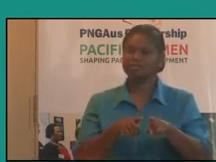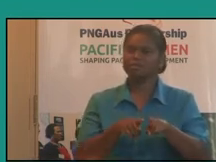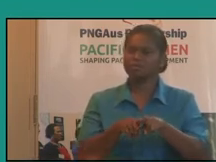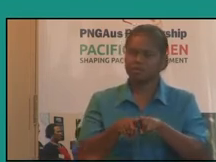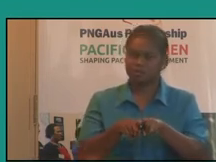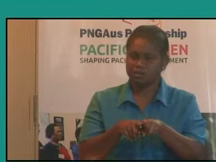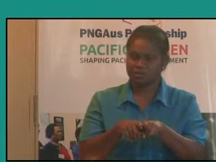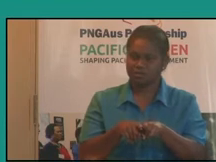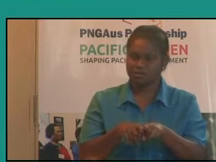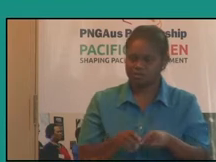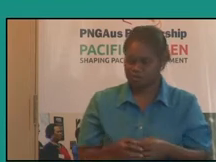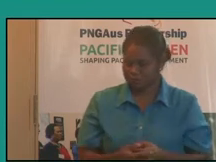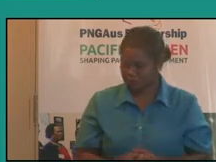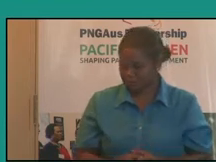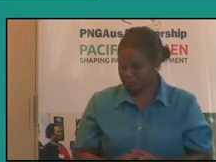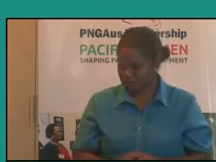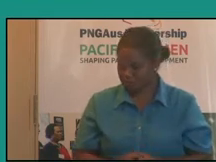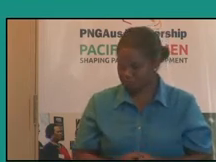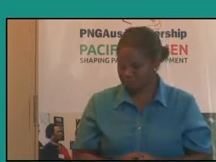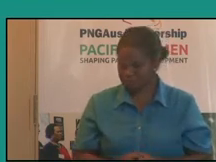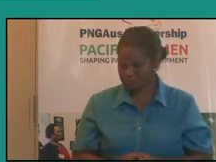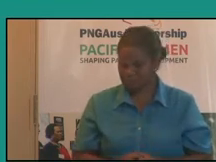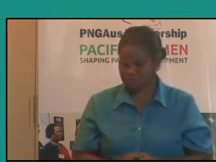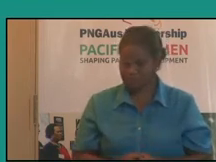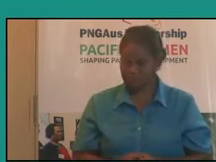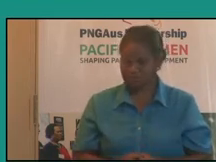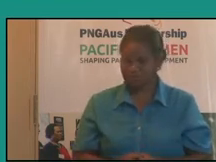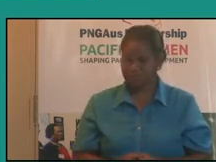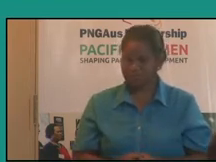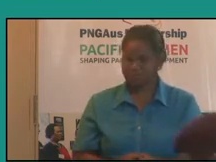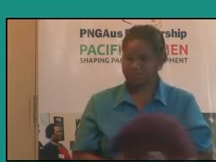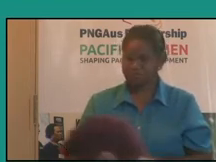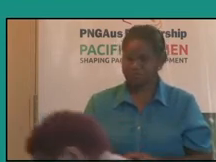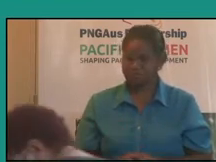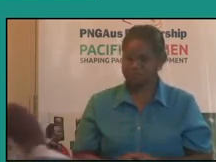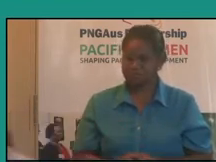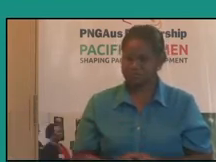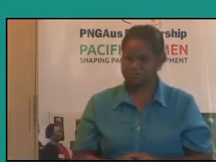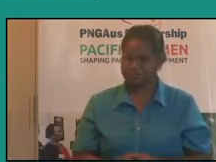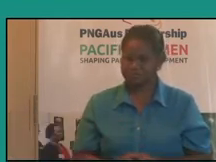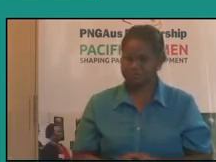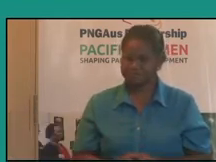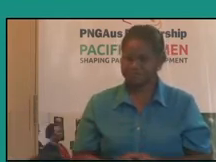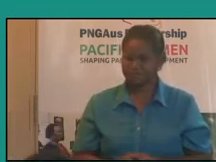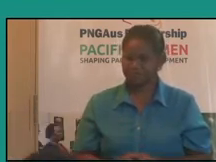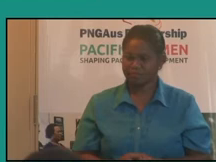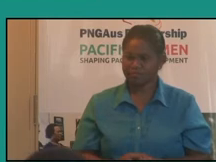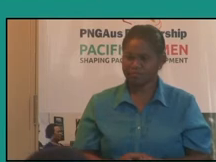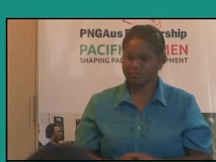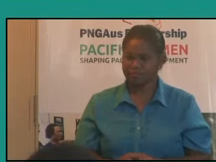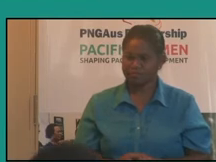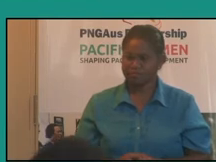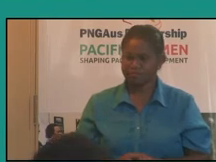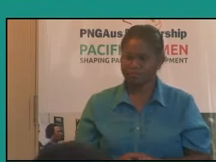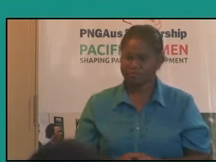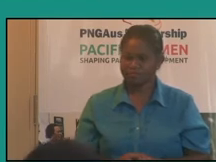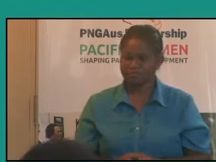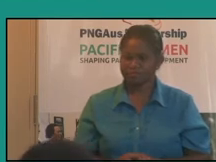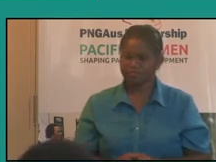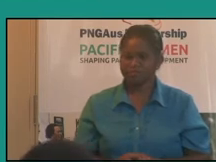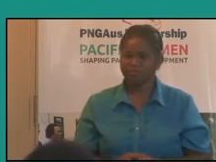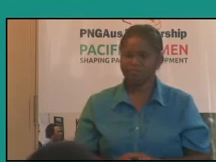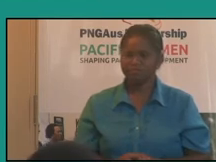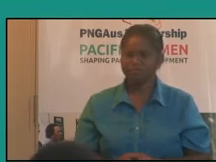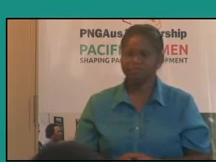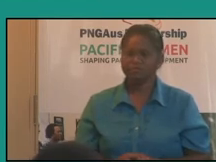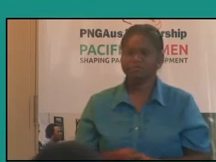go, it's a really iterative process. We go, we had this thing in mind, and then we realized, all right, we